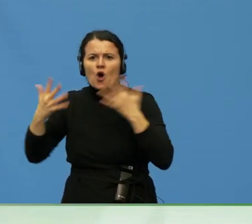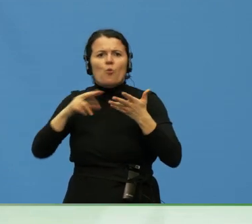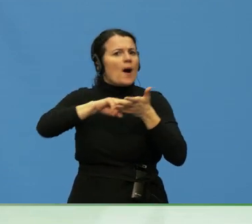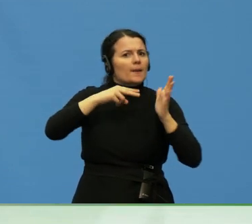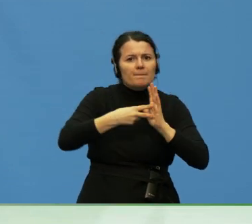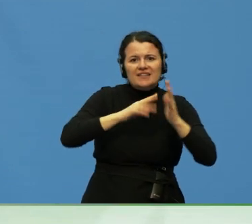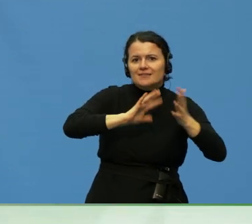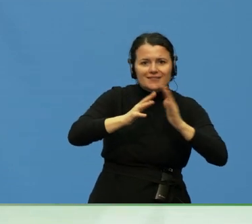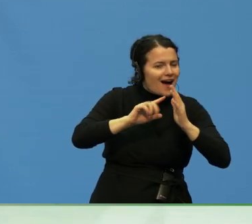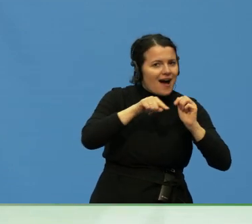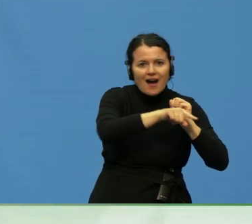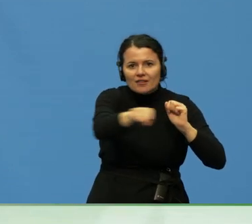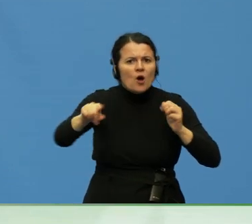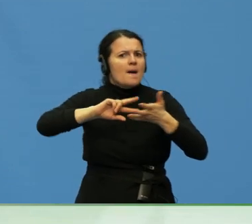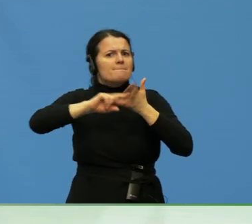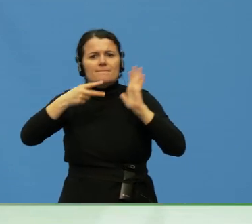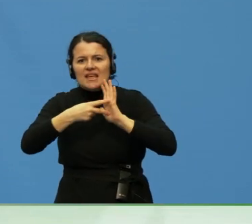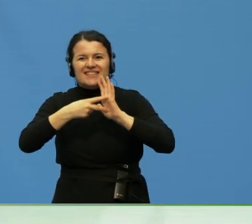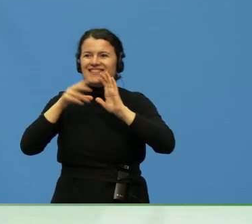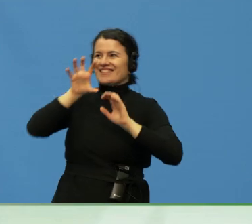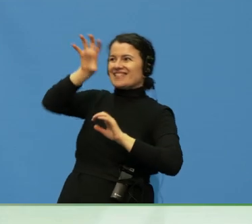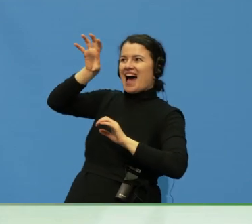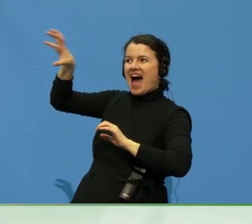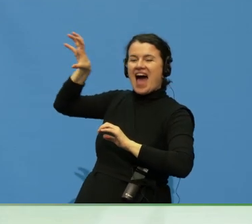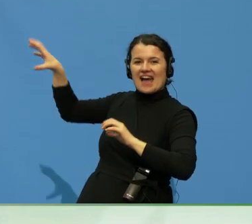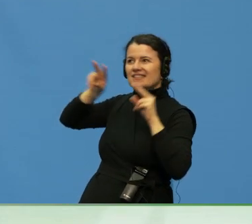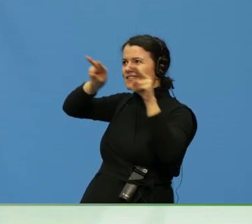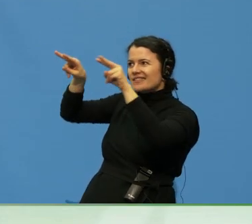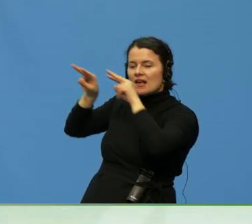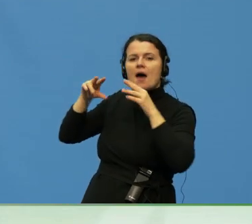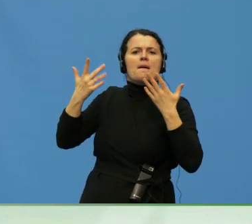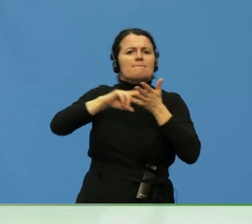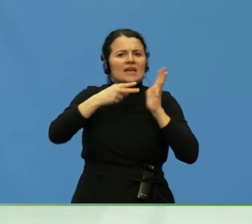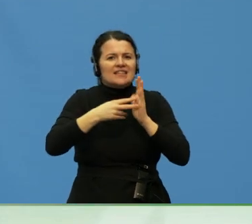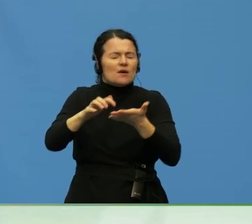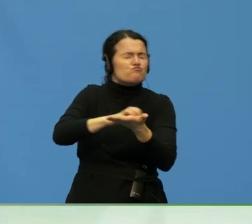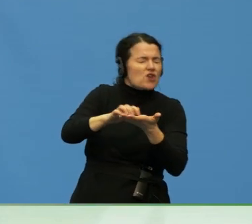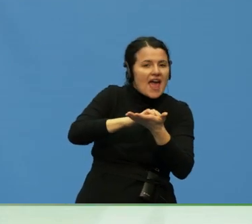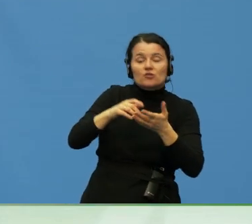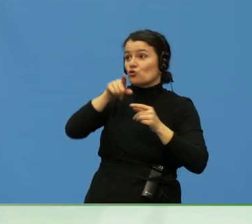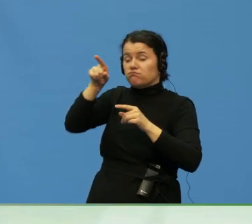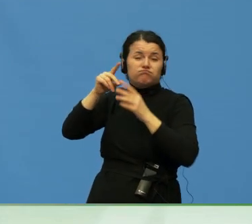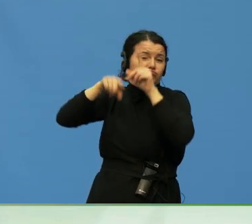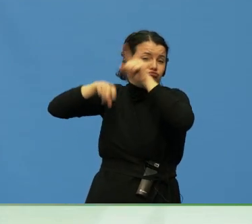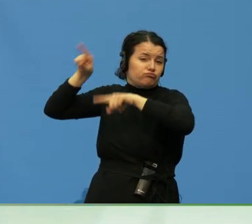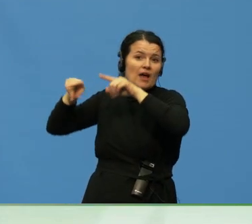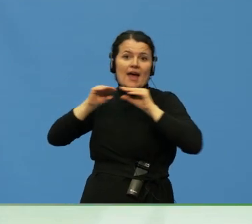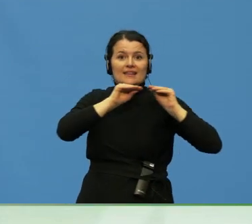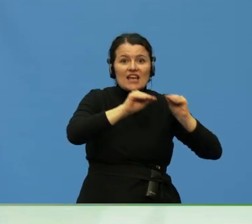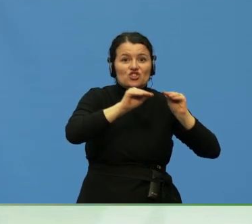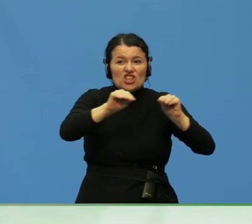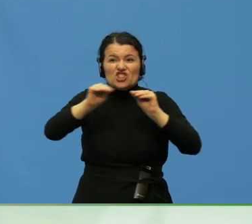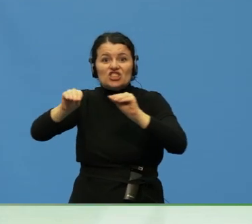very programmatic, operational, rather than staying at that policy level, which maybe that means it's more likely to be